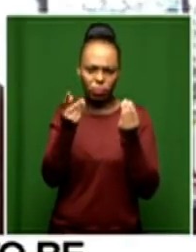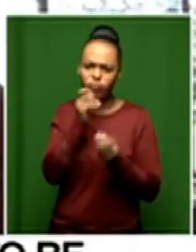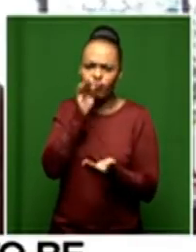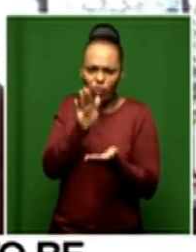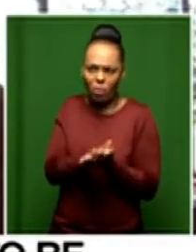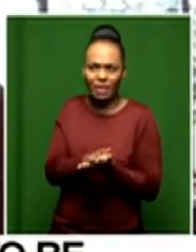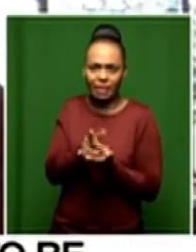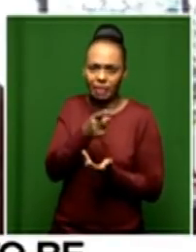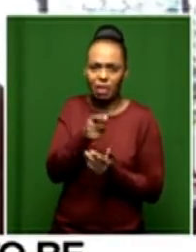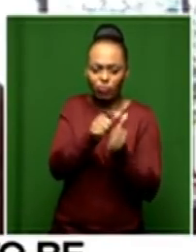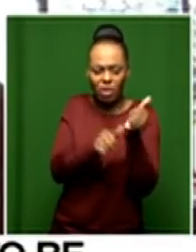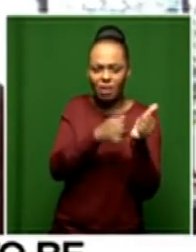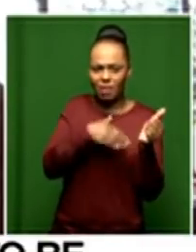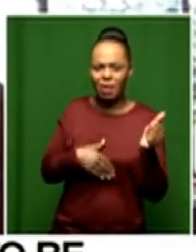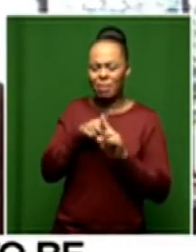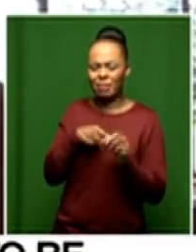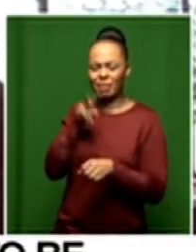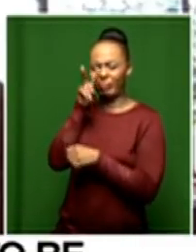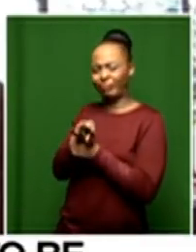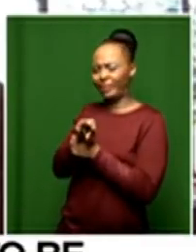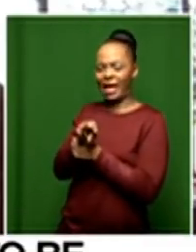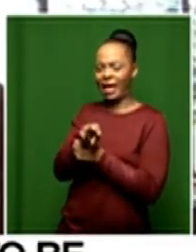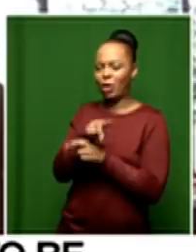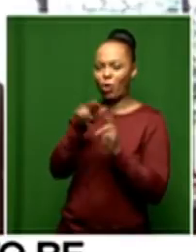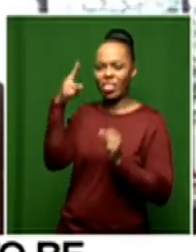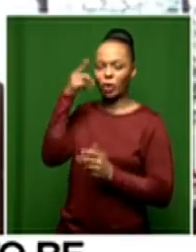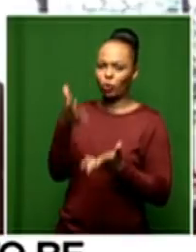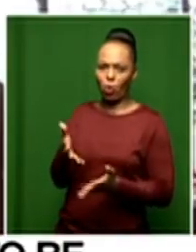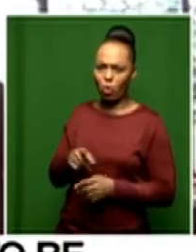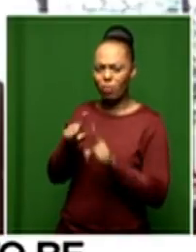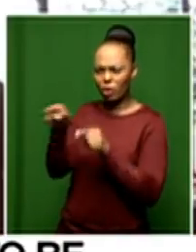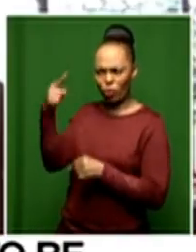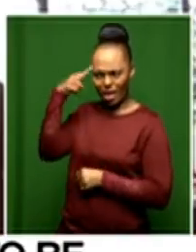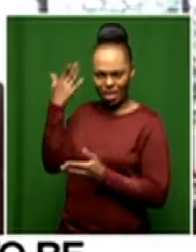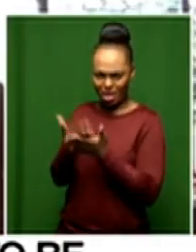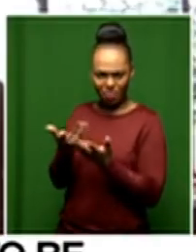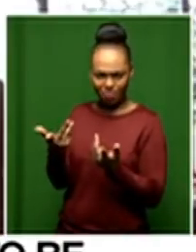for me, it personally does not look it, but you are much more in the know. Do you think we can reach these goals?